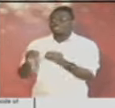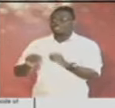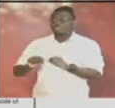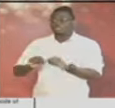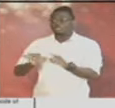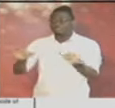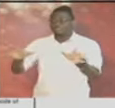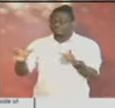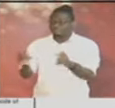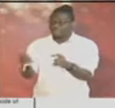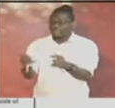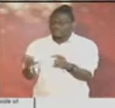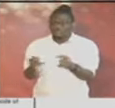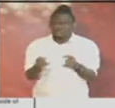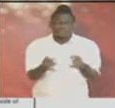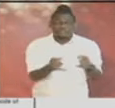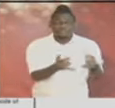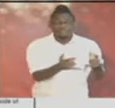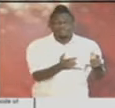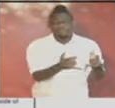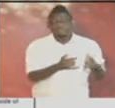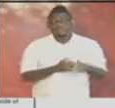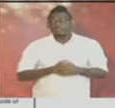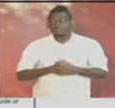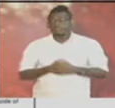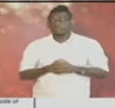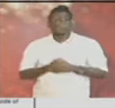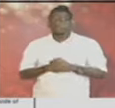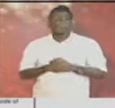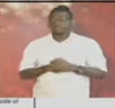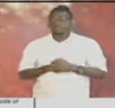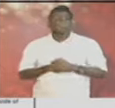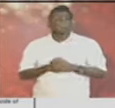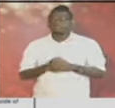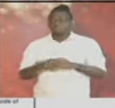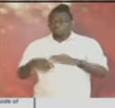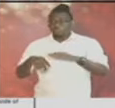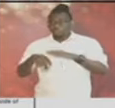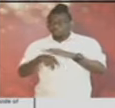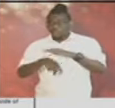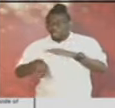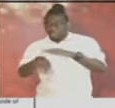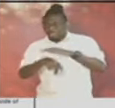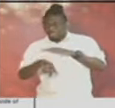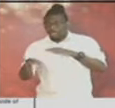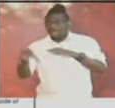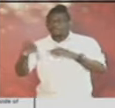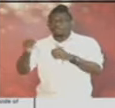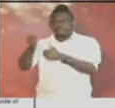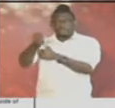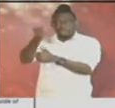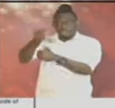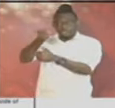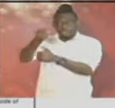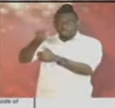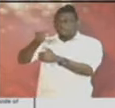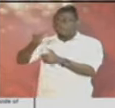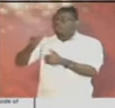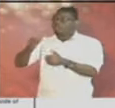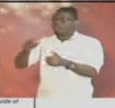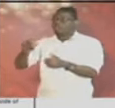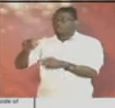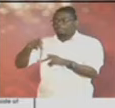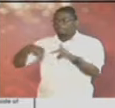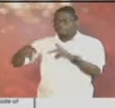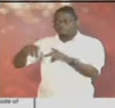effectively through these layers. So you see both primary and secondary contacts becoming positive as a result of exposure